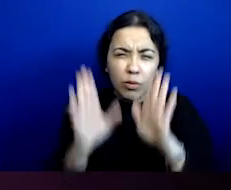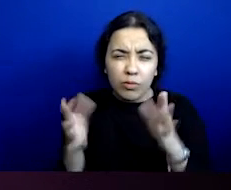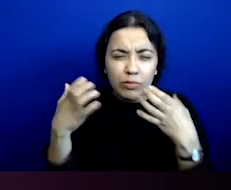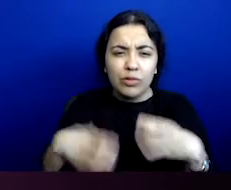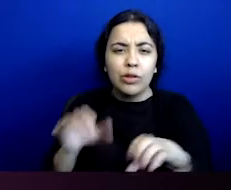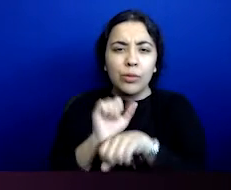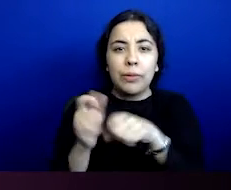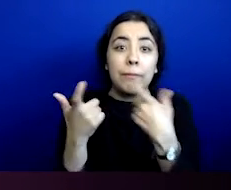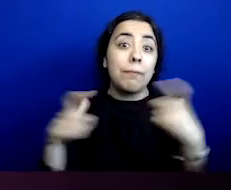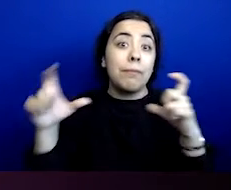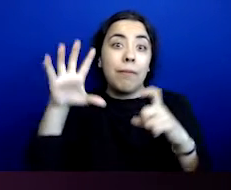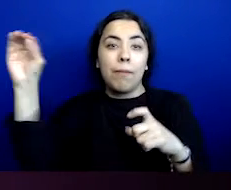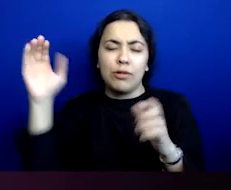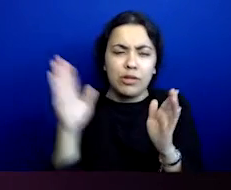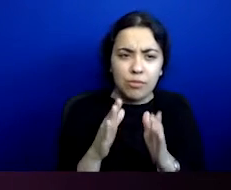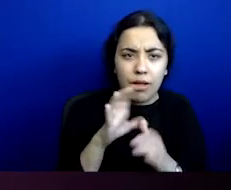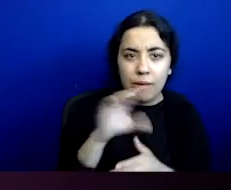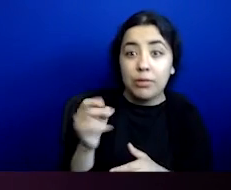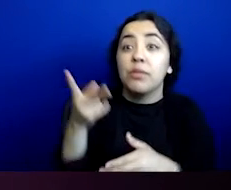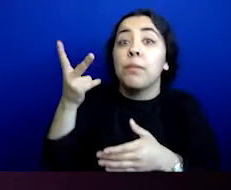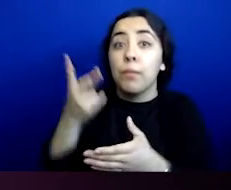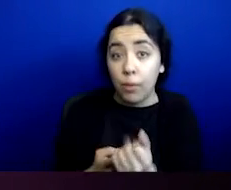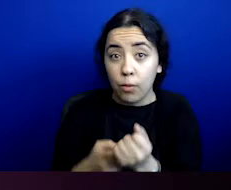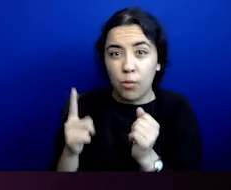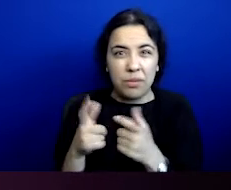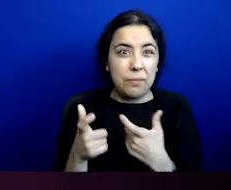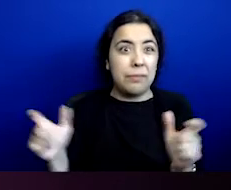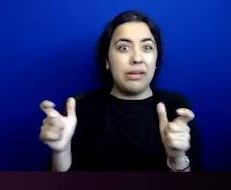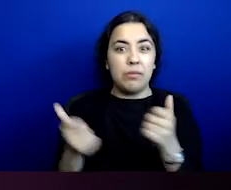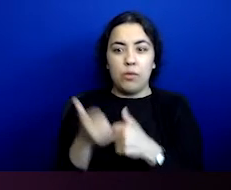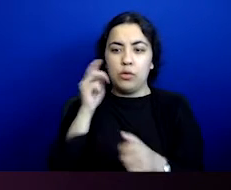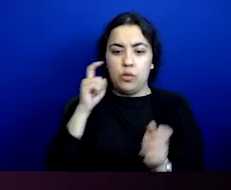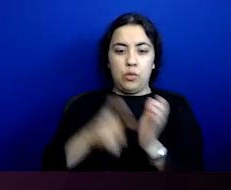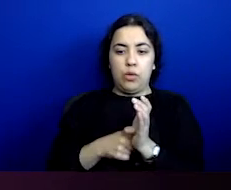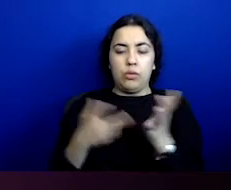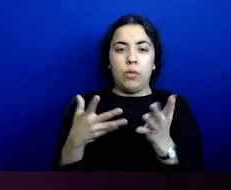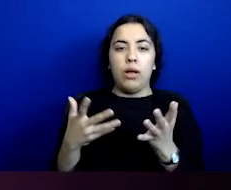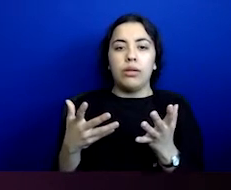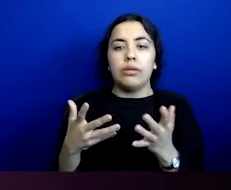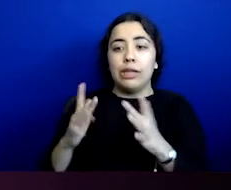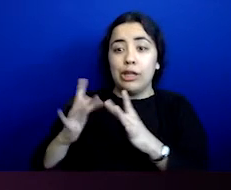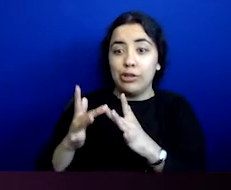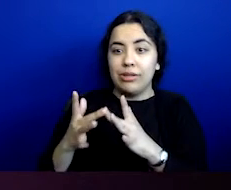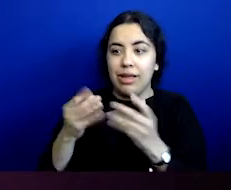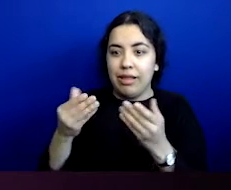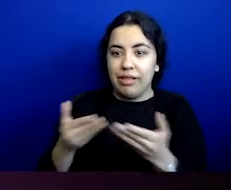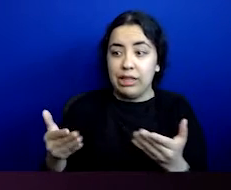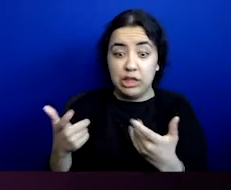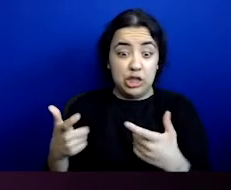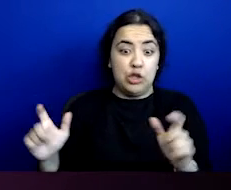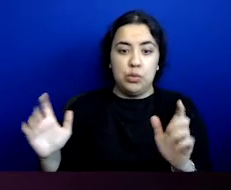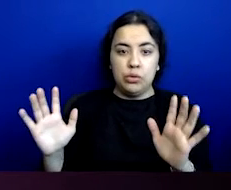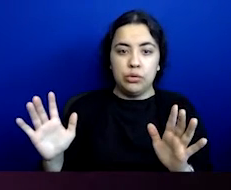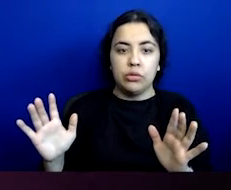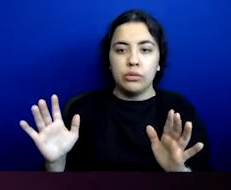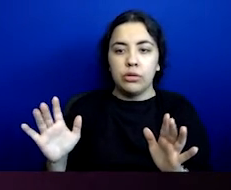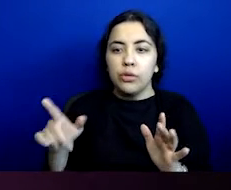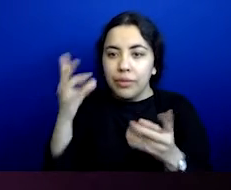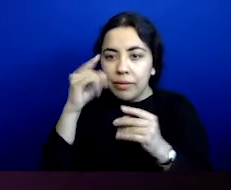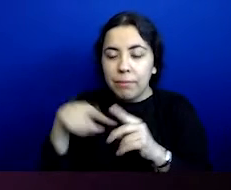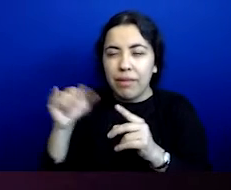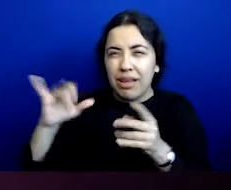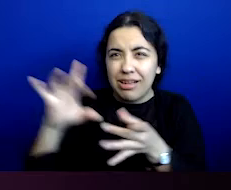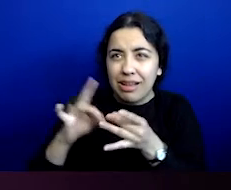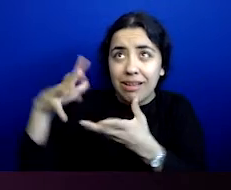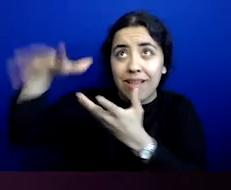work at some big companies as well as small companies, one of the biggest things we saw was how huge the Internet of Things was, especially as you think about the